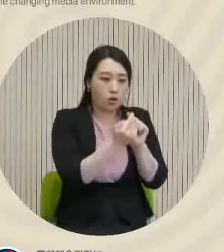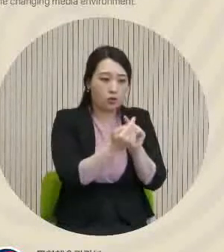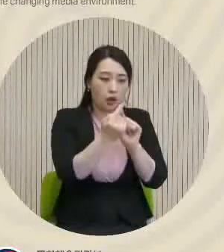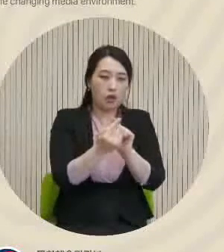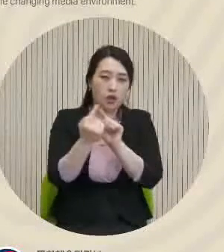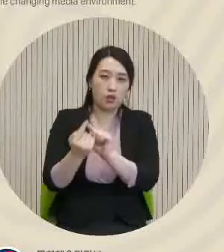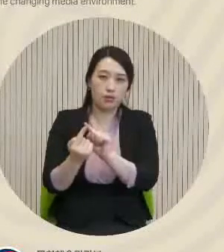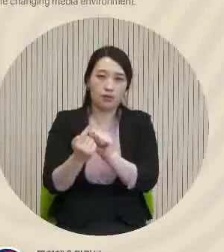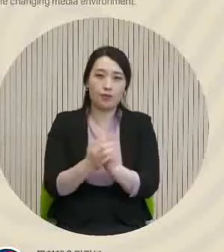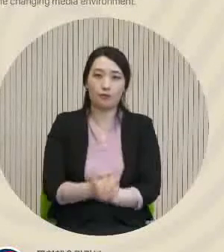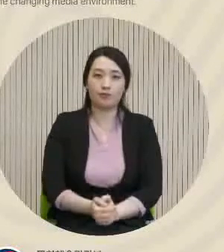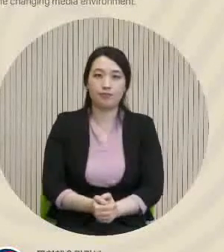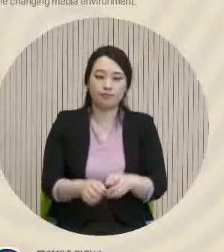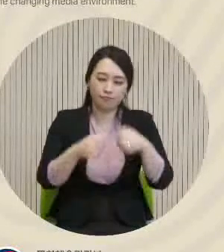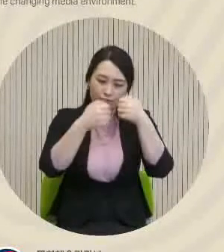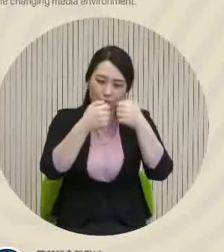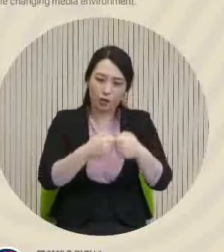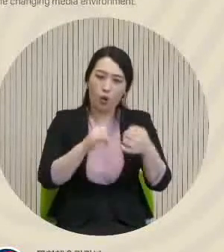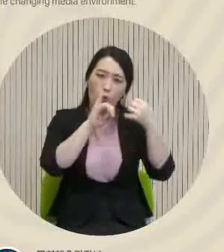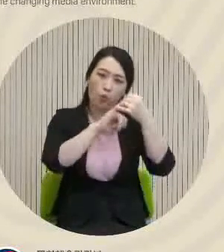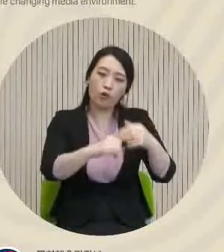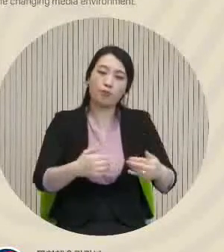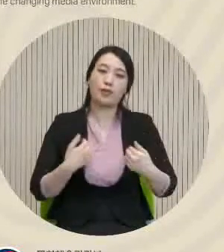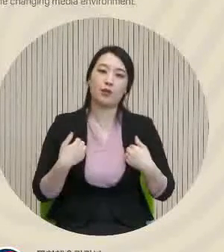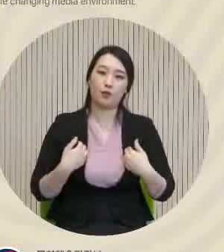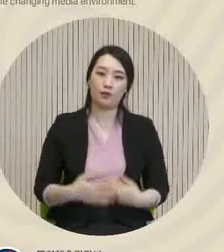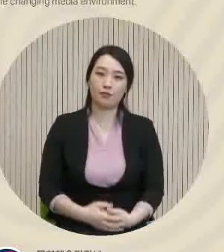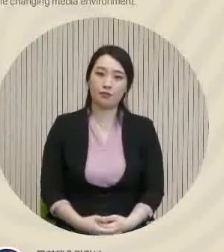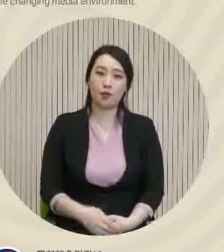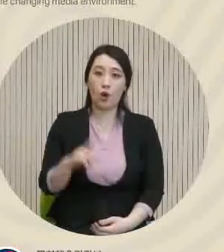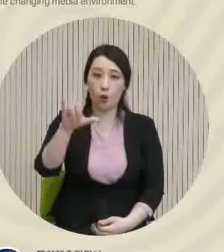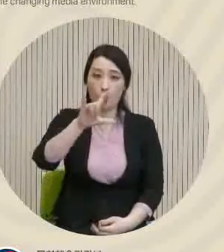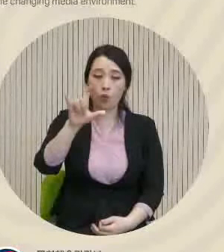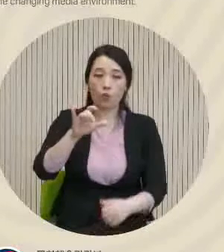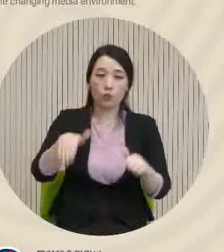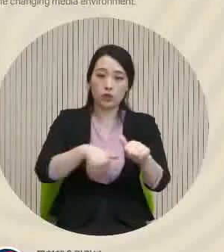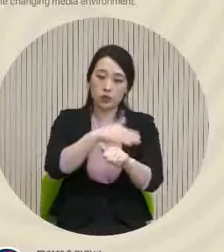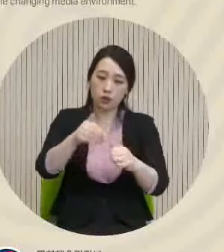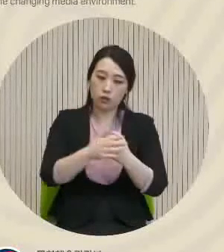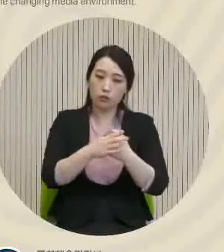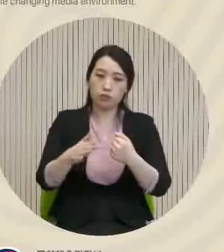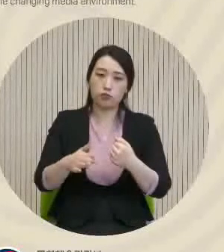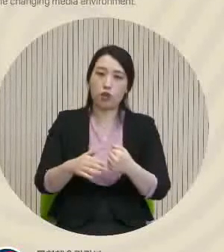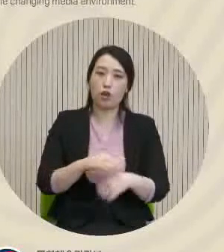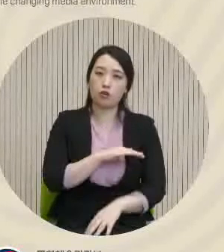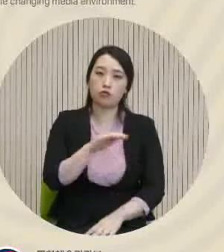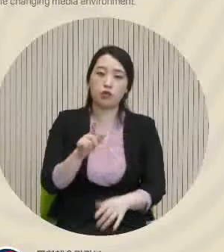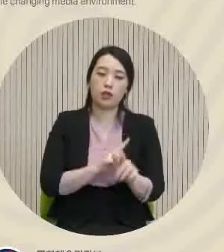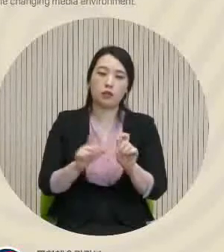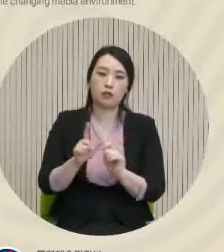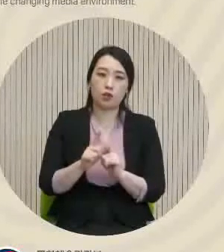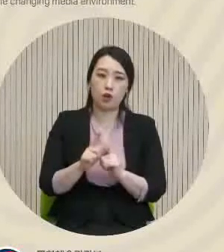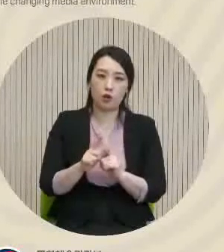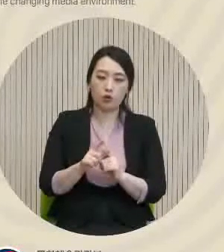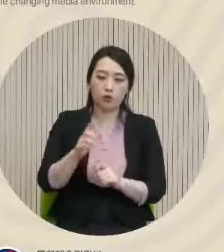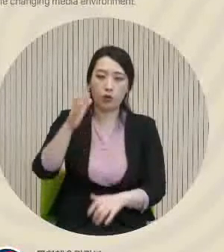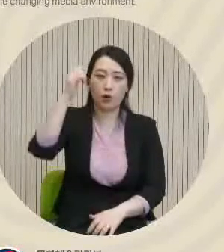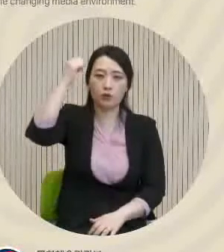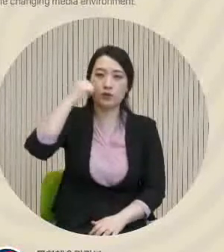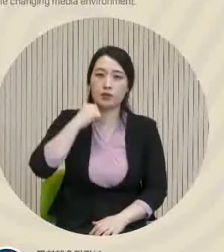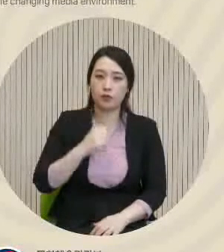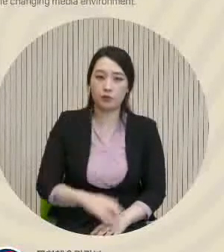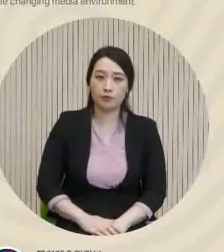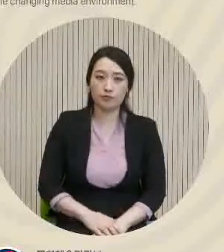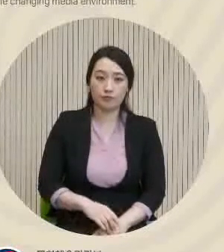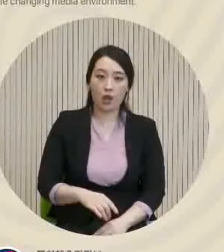social distance measure in place, small-scale one-on-one coaching is desperately called for. And we realize